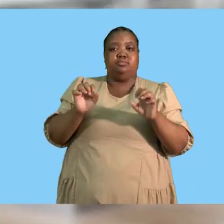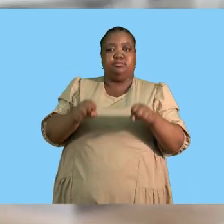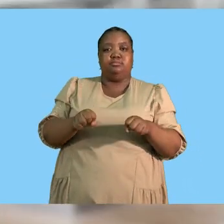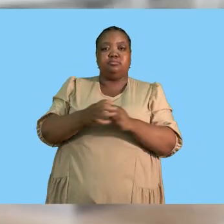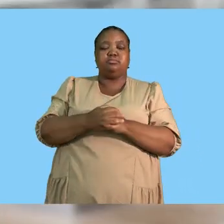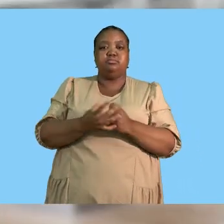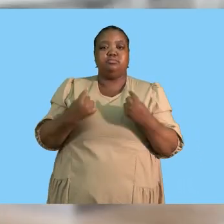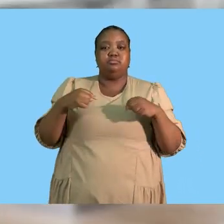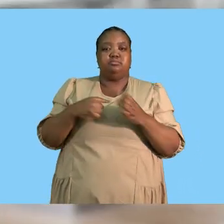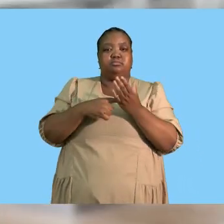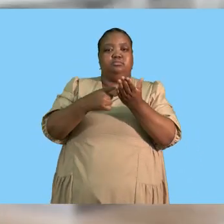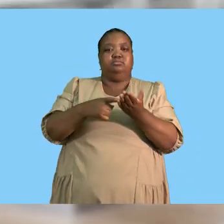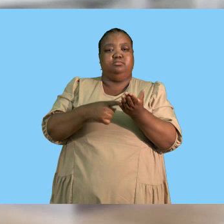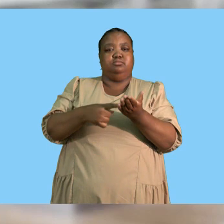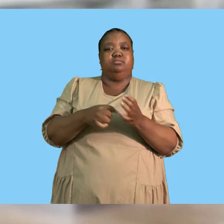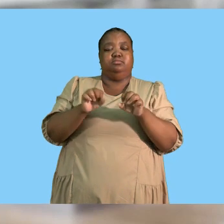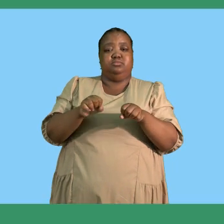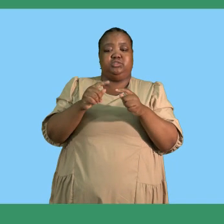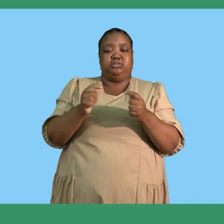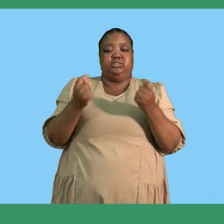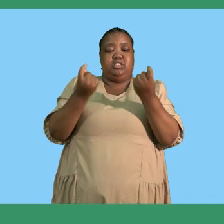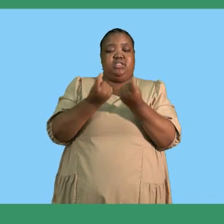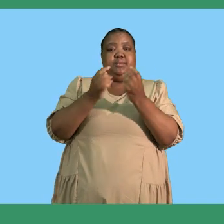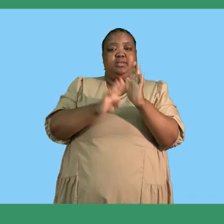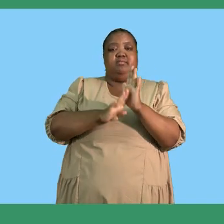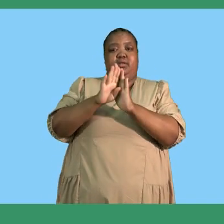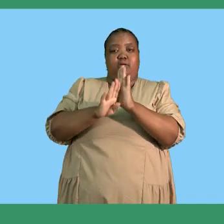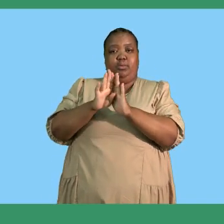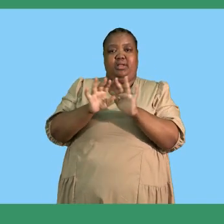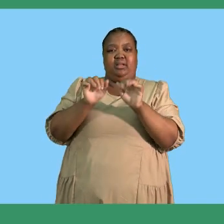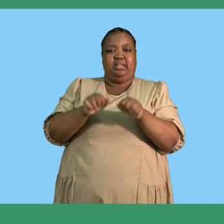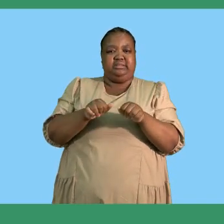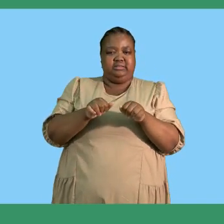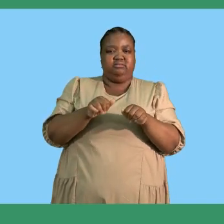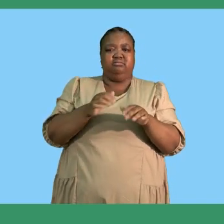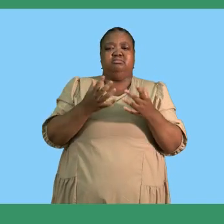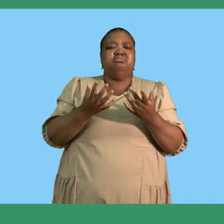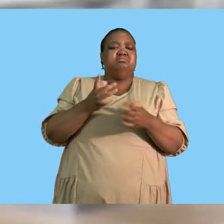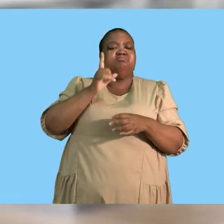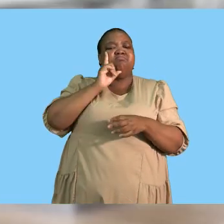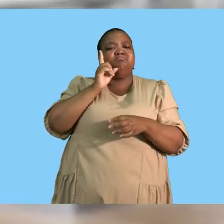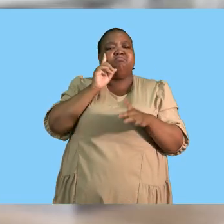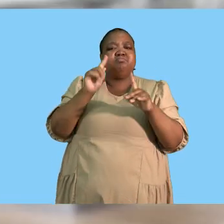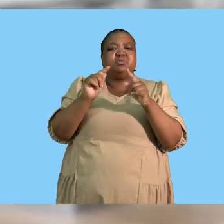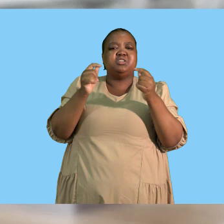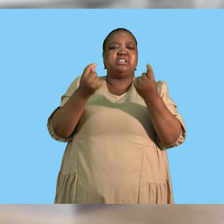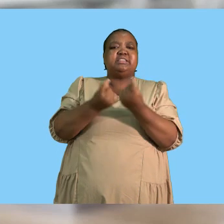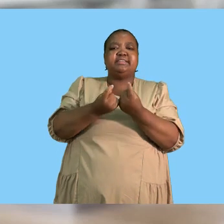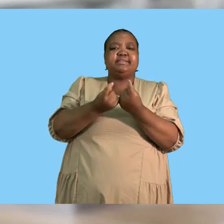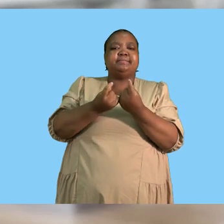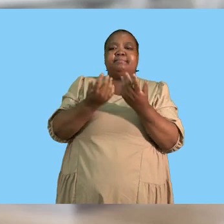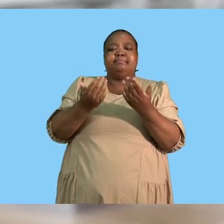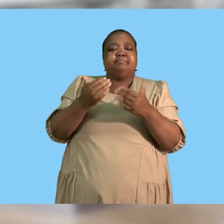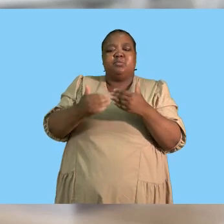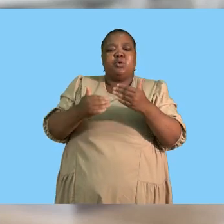talk about the stages of team development, we are simply looking at what is it that teams